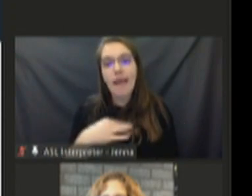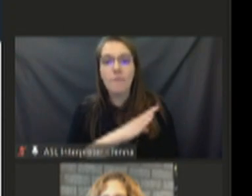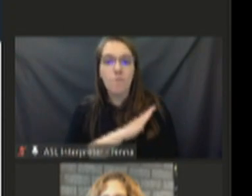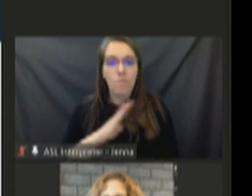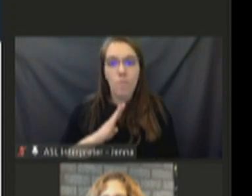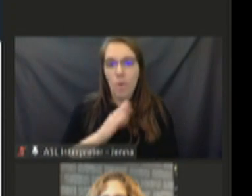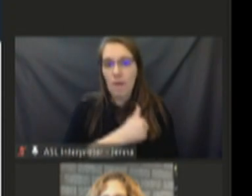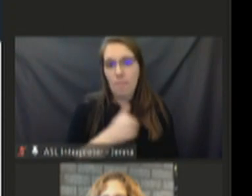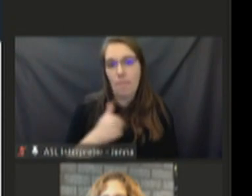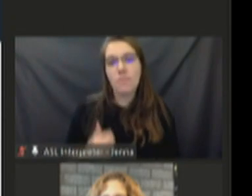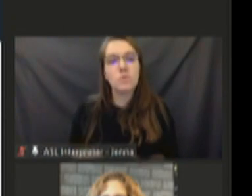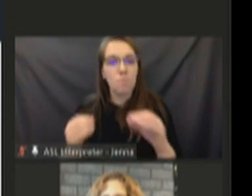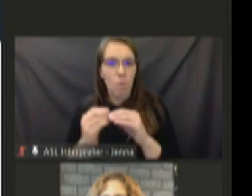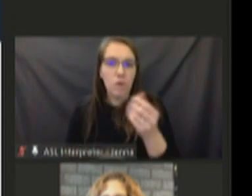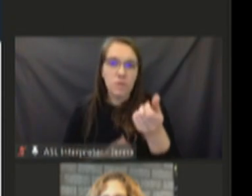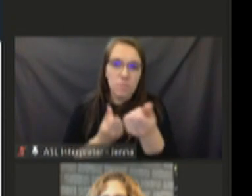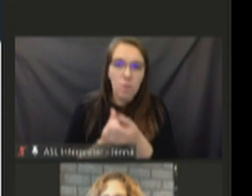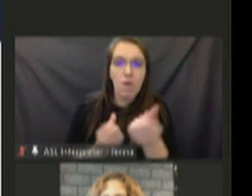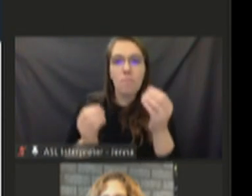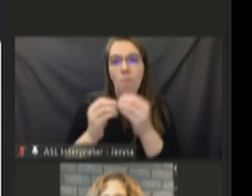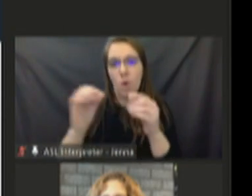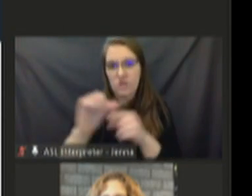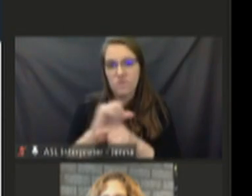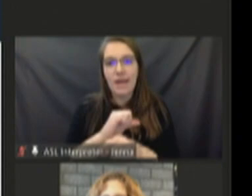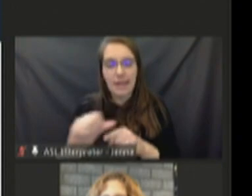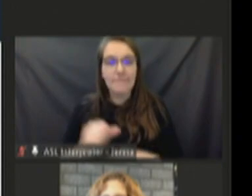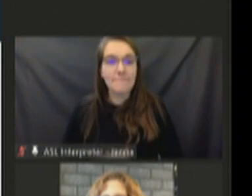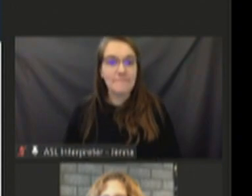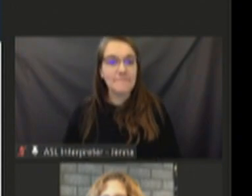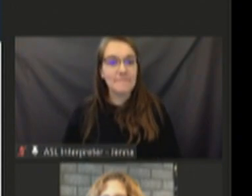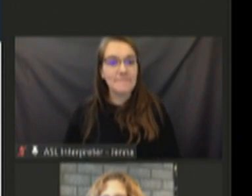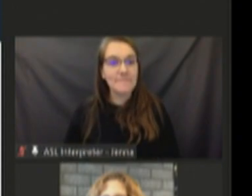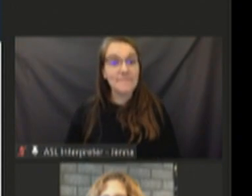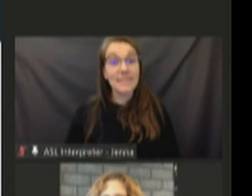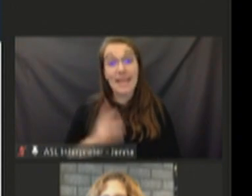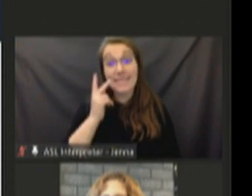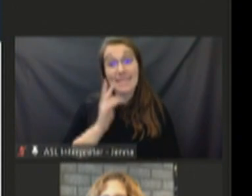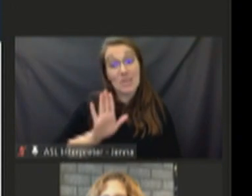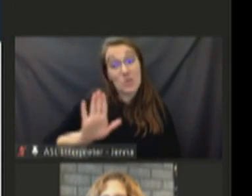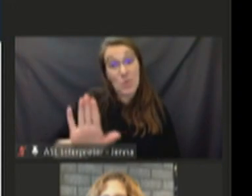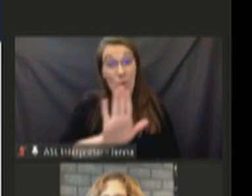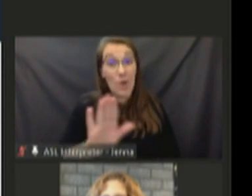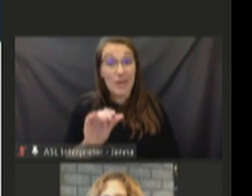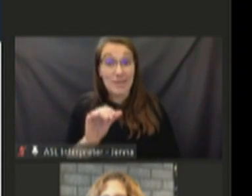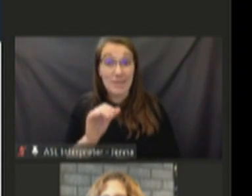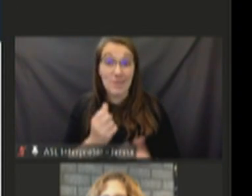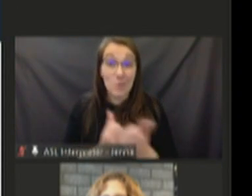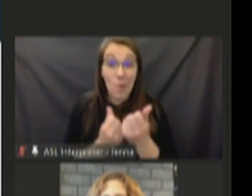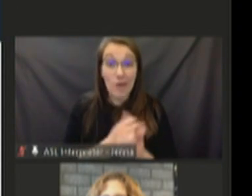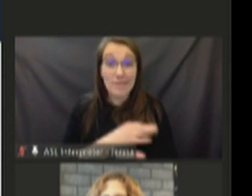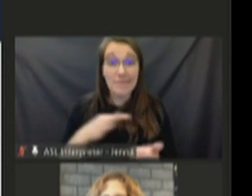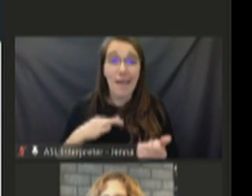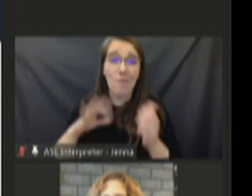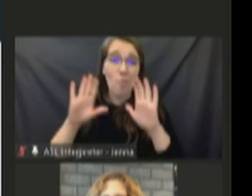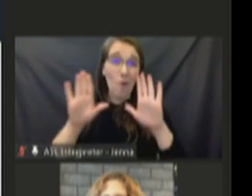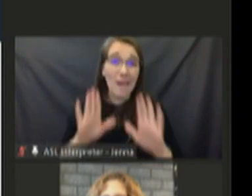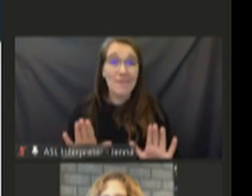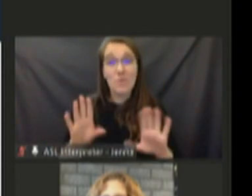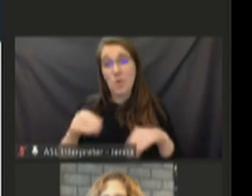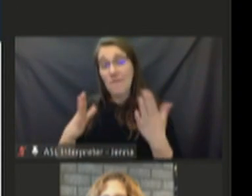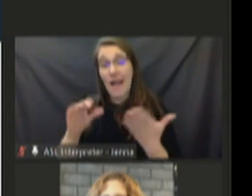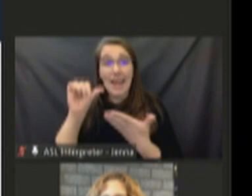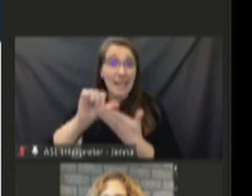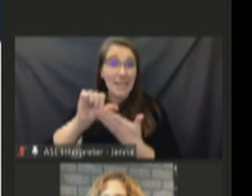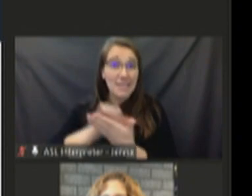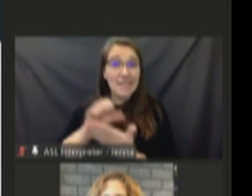training. And I see that your support staff have been incredible in providing you great agendas and